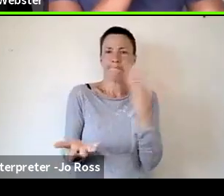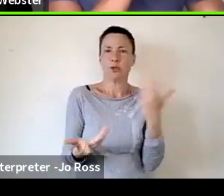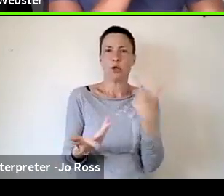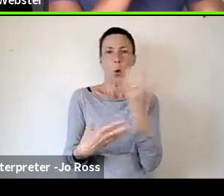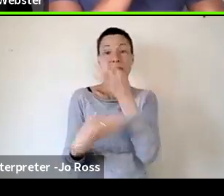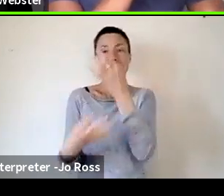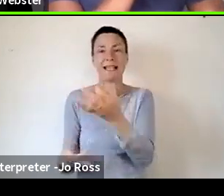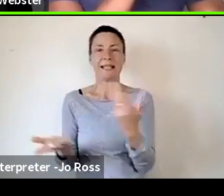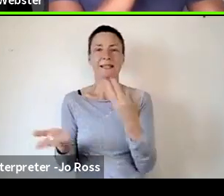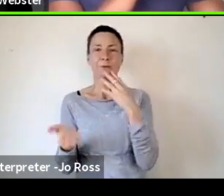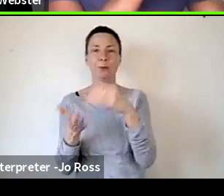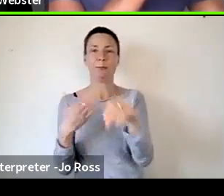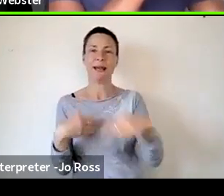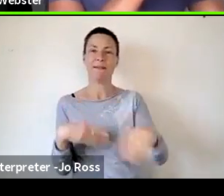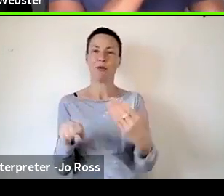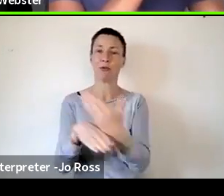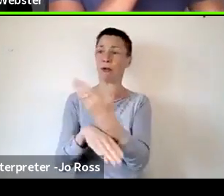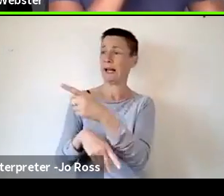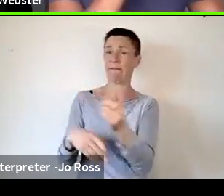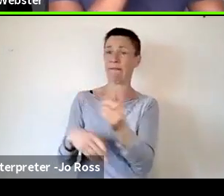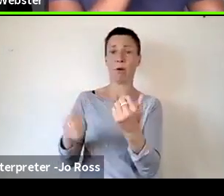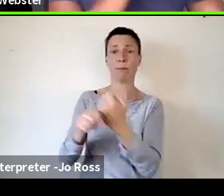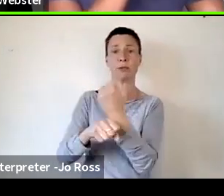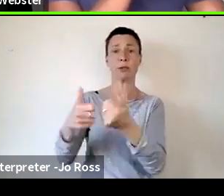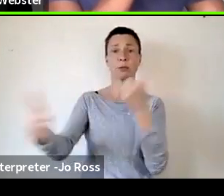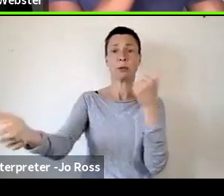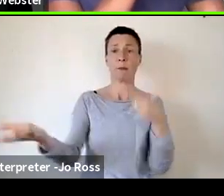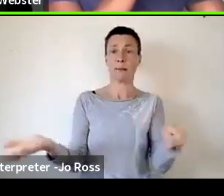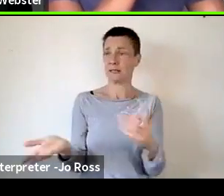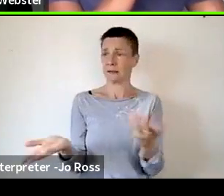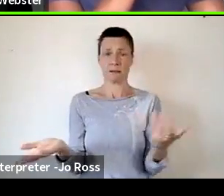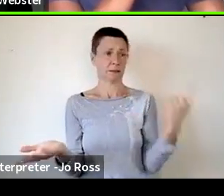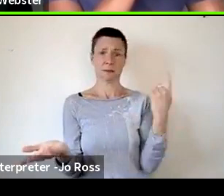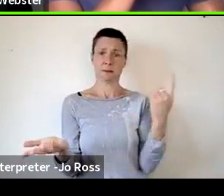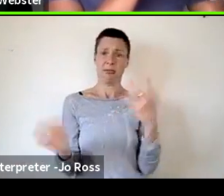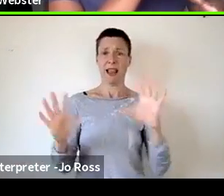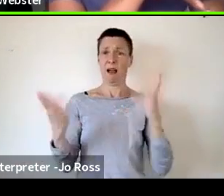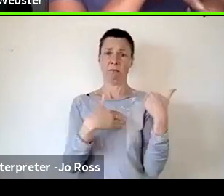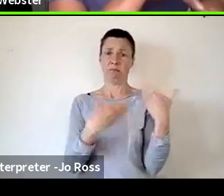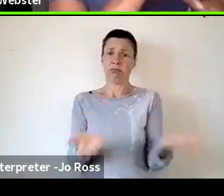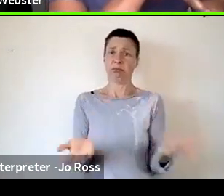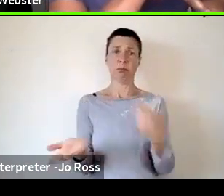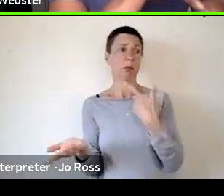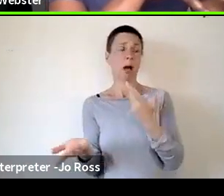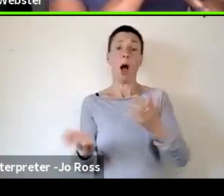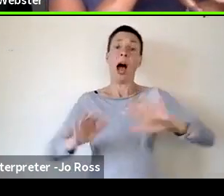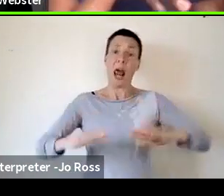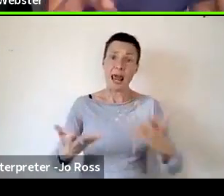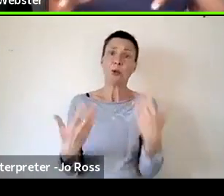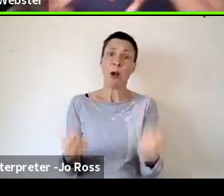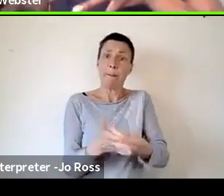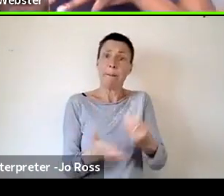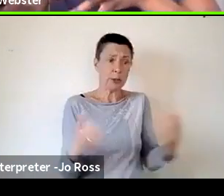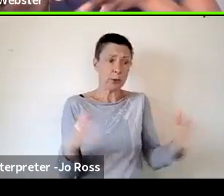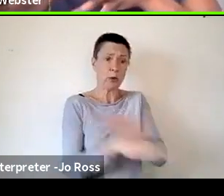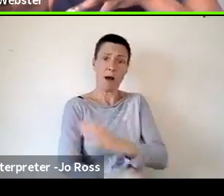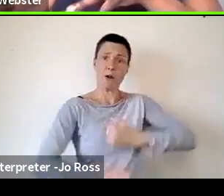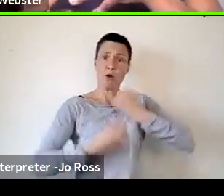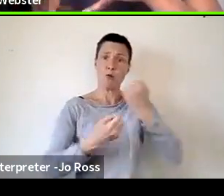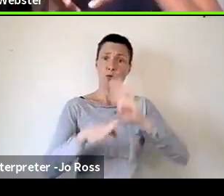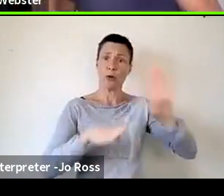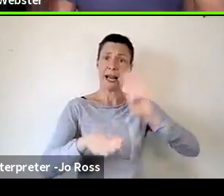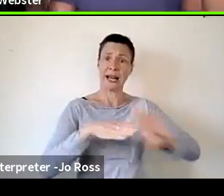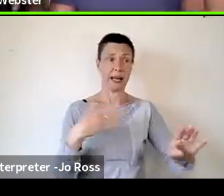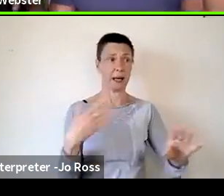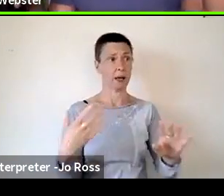incentive for production companies to pay for that most of the time. So unless you have the money to pay for the training,